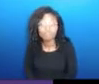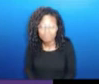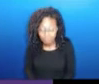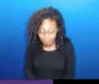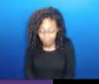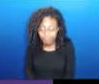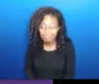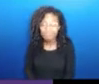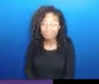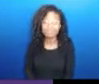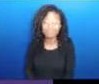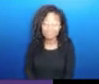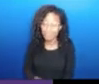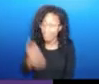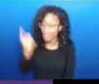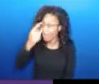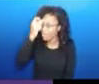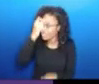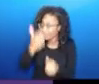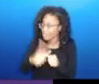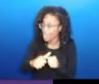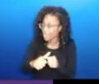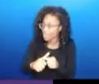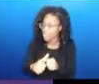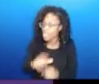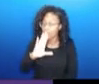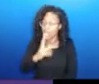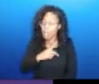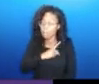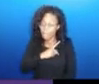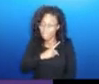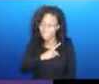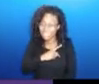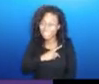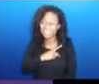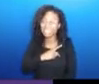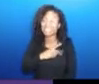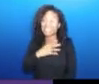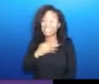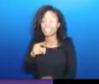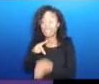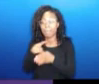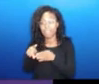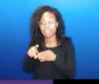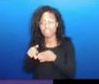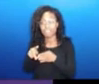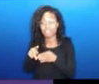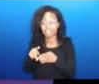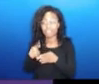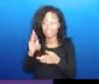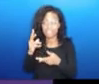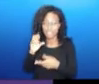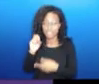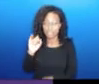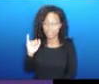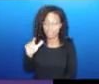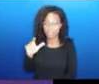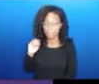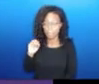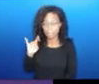Always remember though, your personal and your professional social media